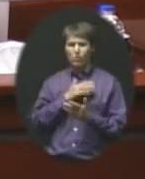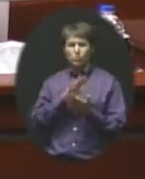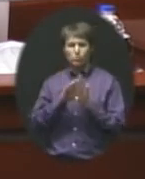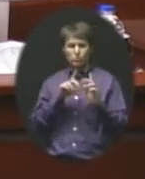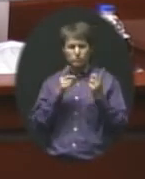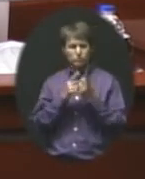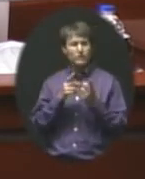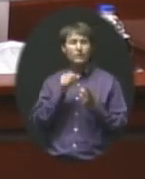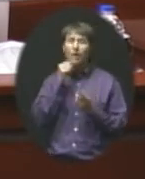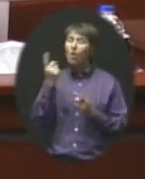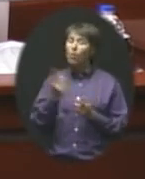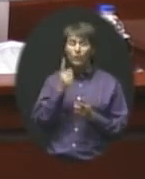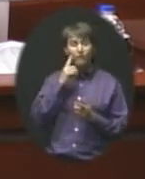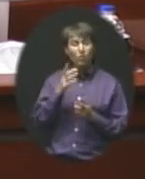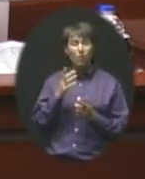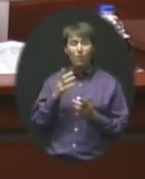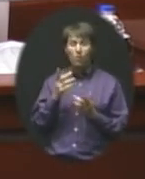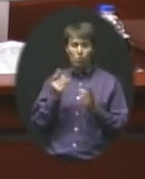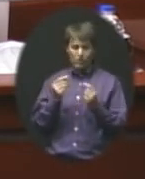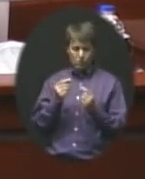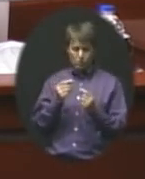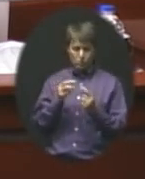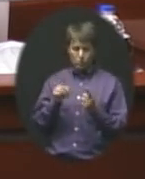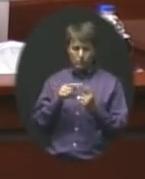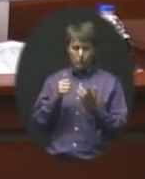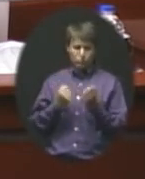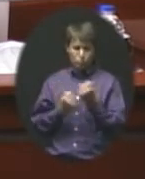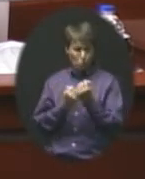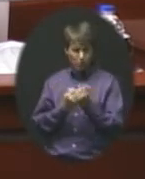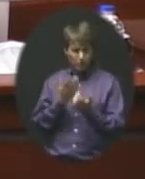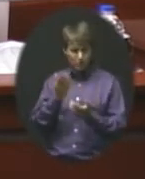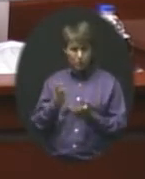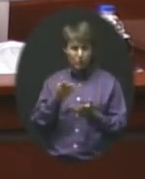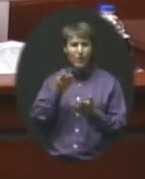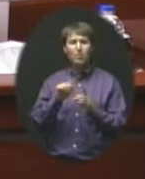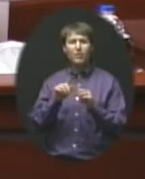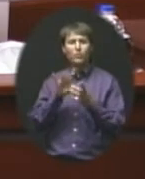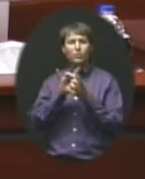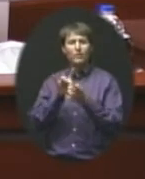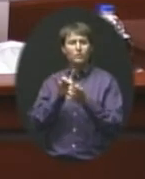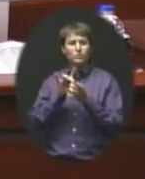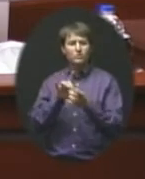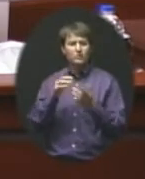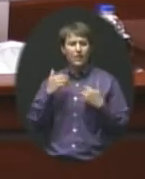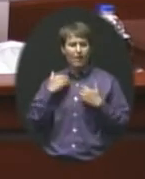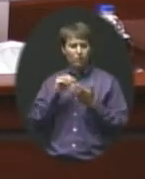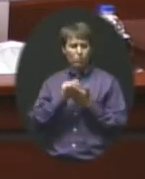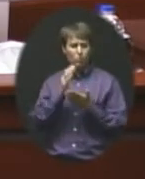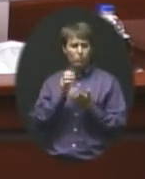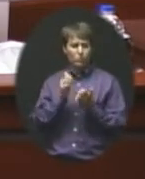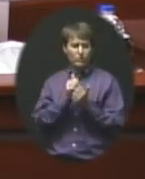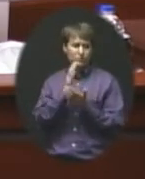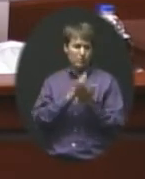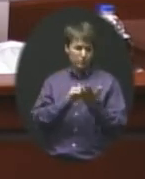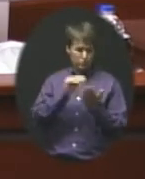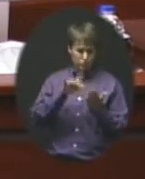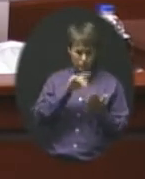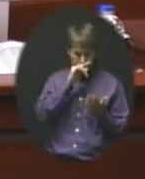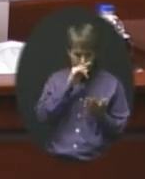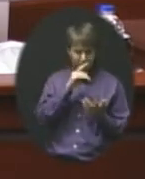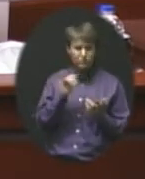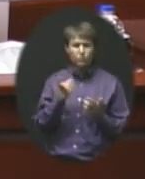just for what they do in terms of curriculum or the support, but it's the relationships that they have with some of our kids. That's very, very